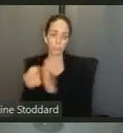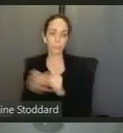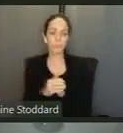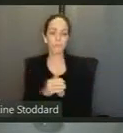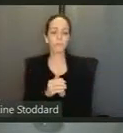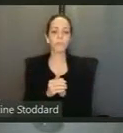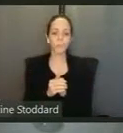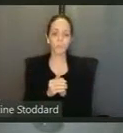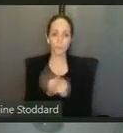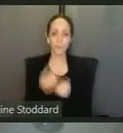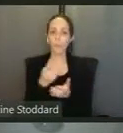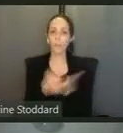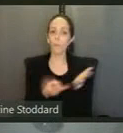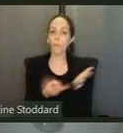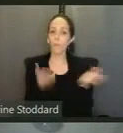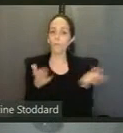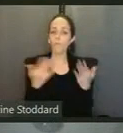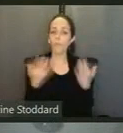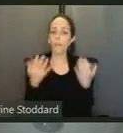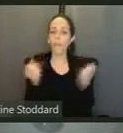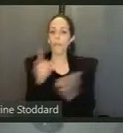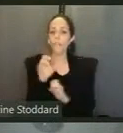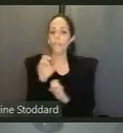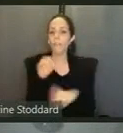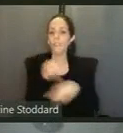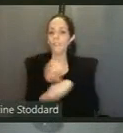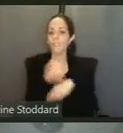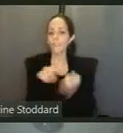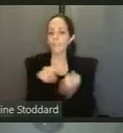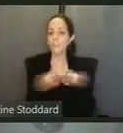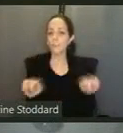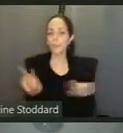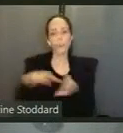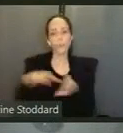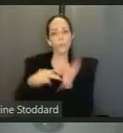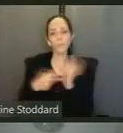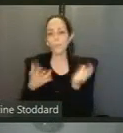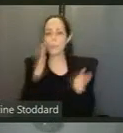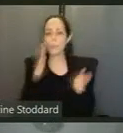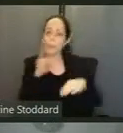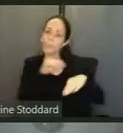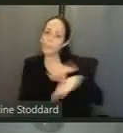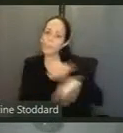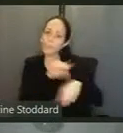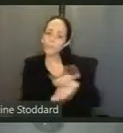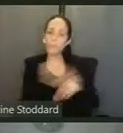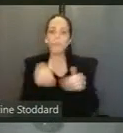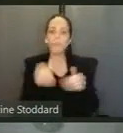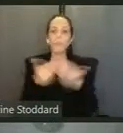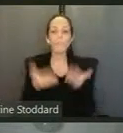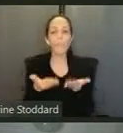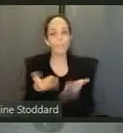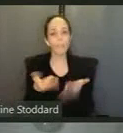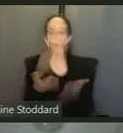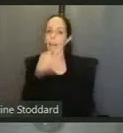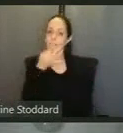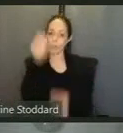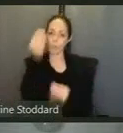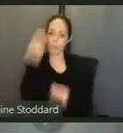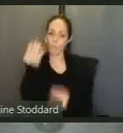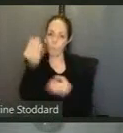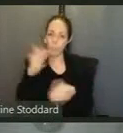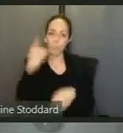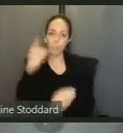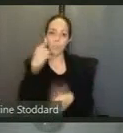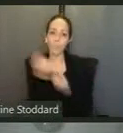PPS Health Advisory Panel, whose purpose is to consult and provide expert, up-to-date information to PPS leaders on the safety and